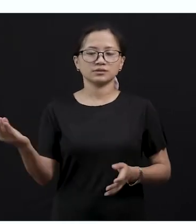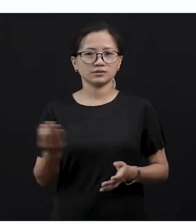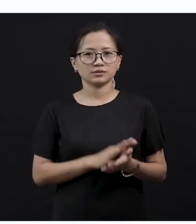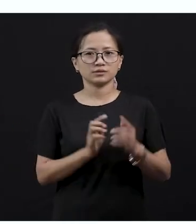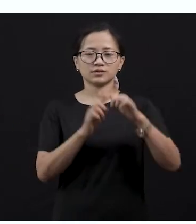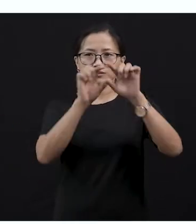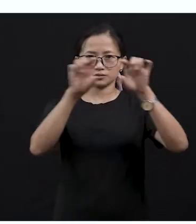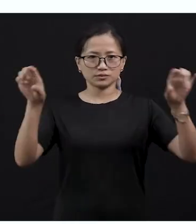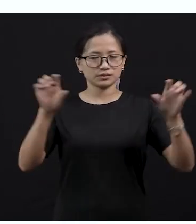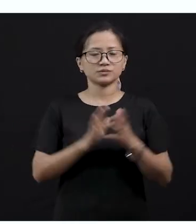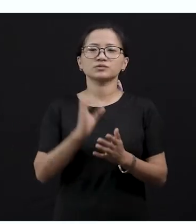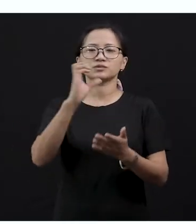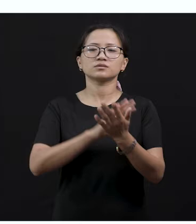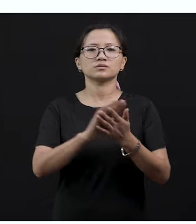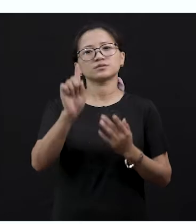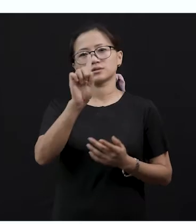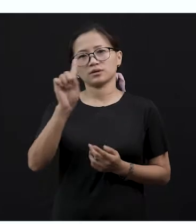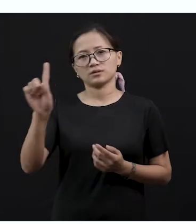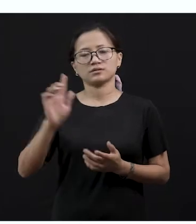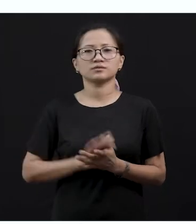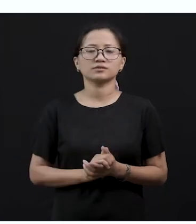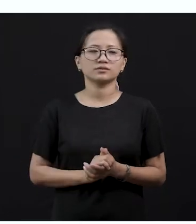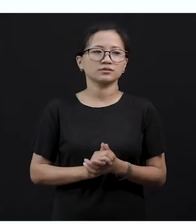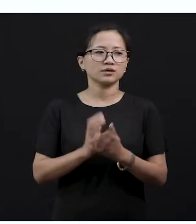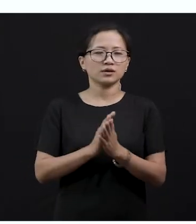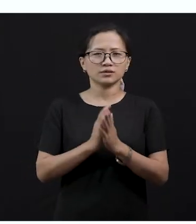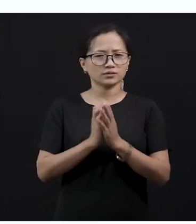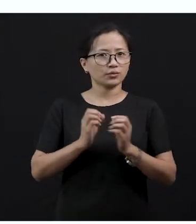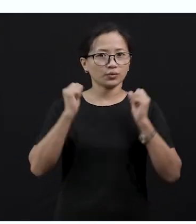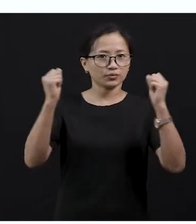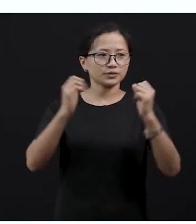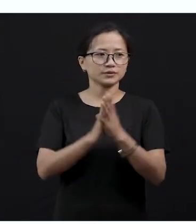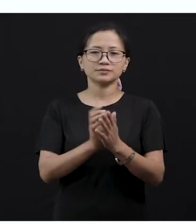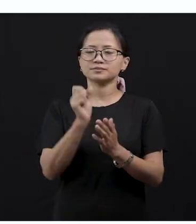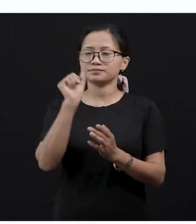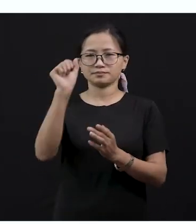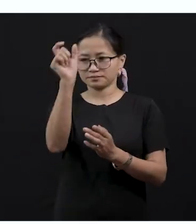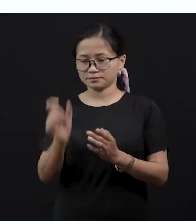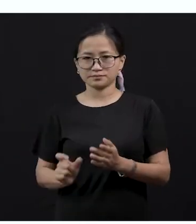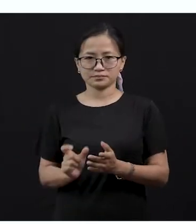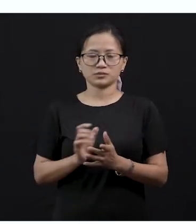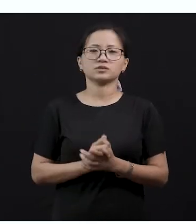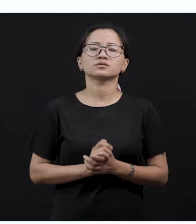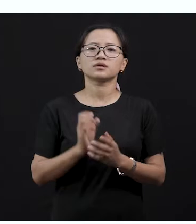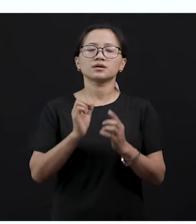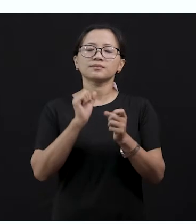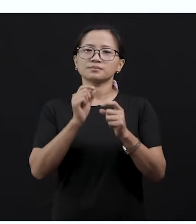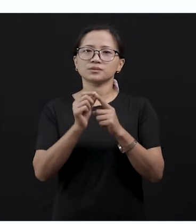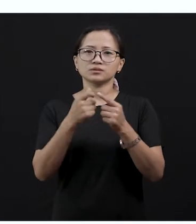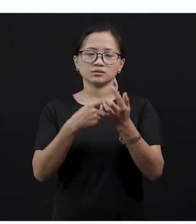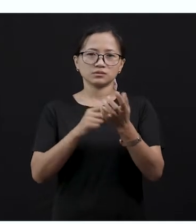new topic from chapter 11, Great Personalities, page number